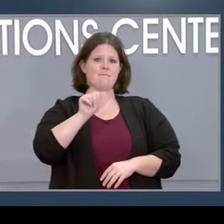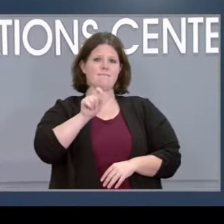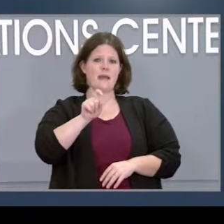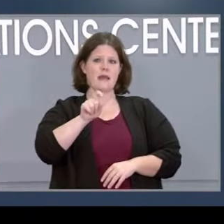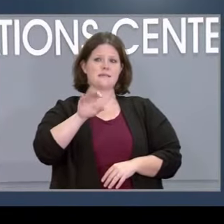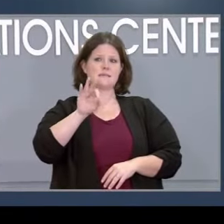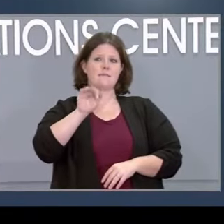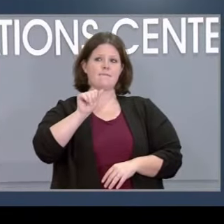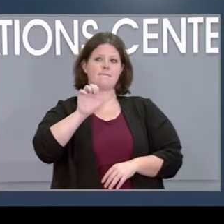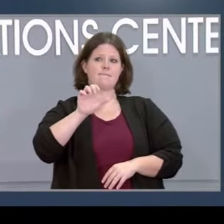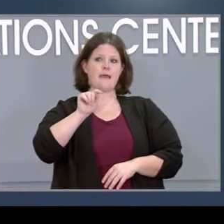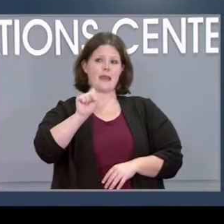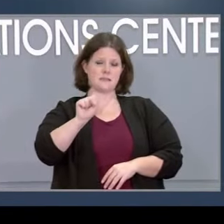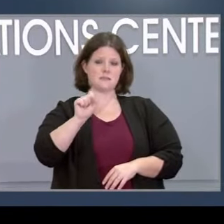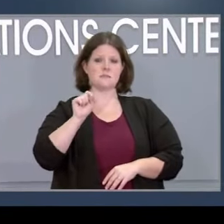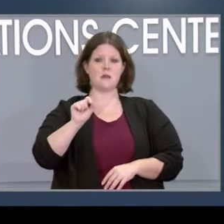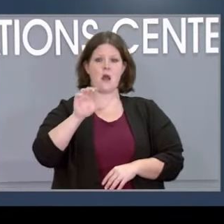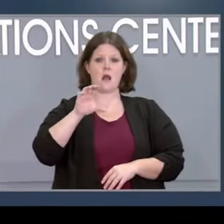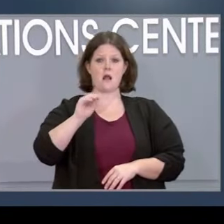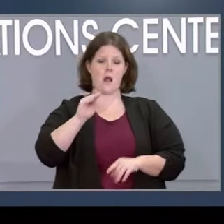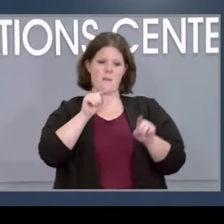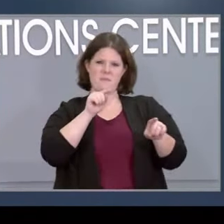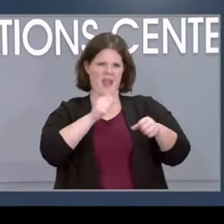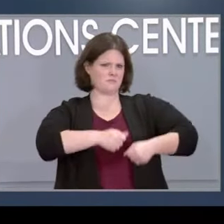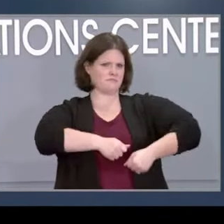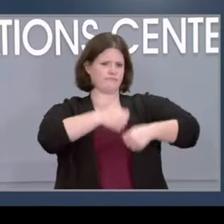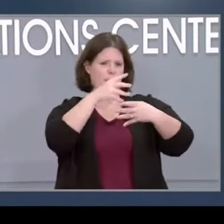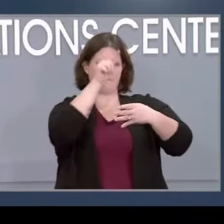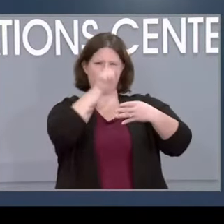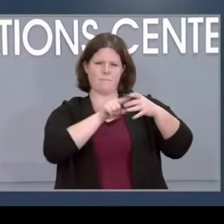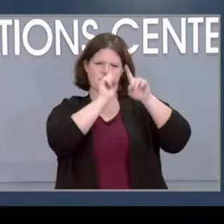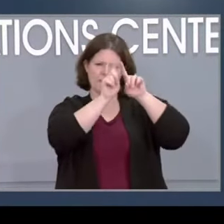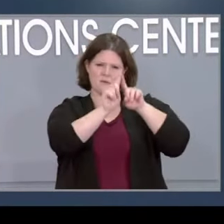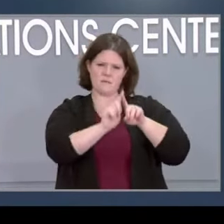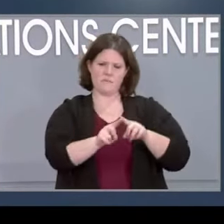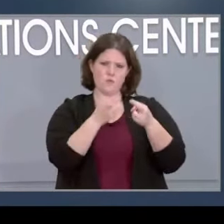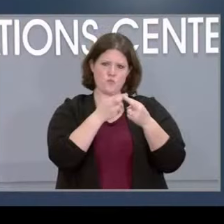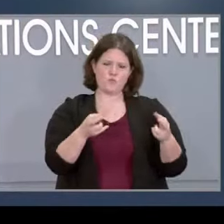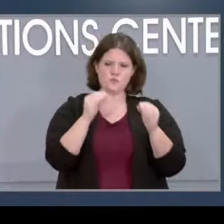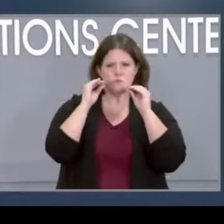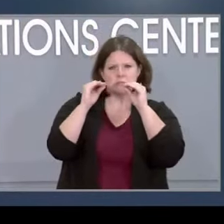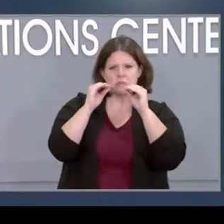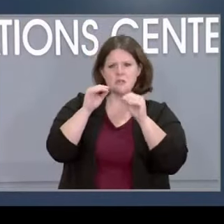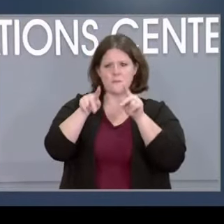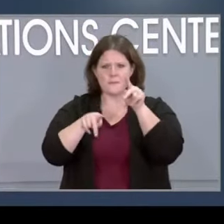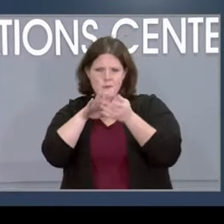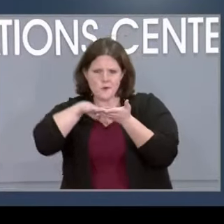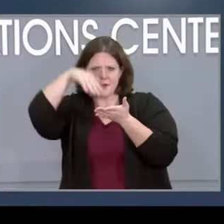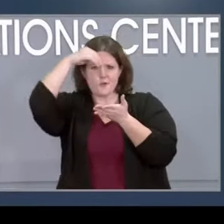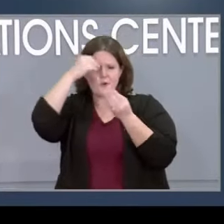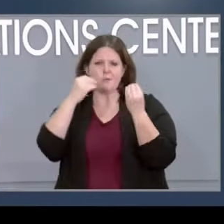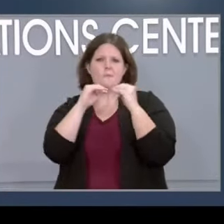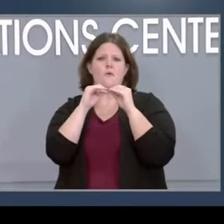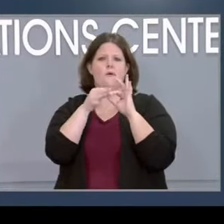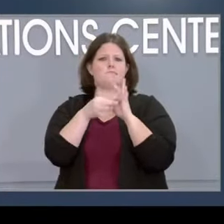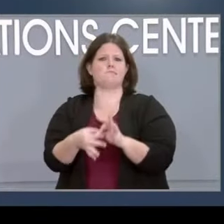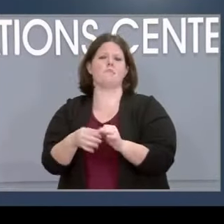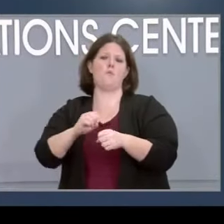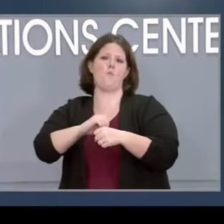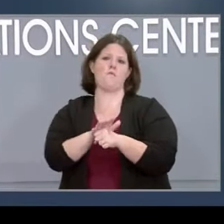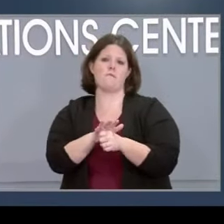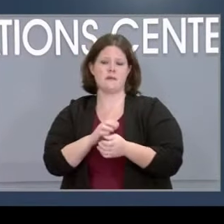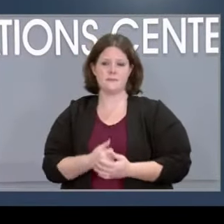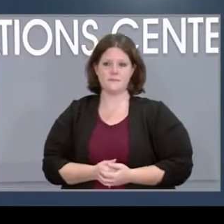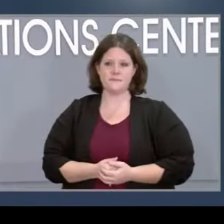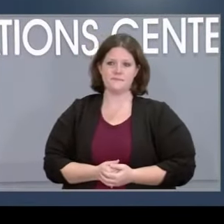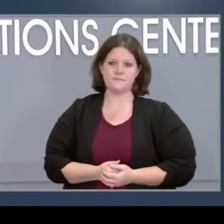teenvaxfacts.com to get information and resources they need to educate themselves about COVID-19 vaccines. During the most